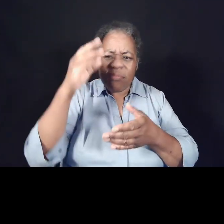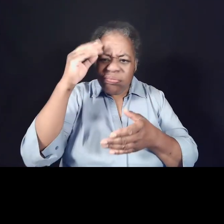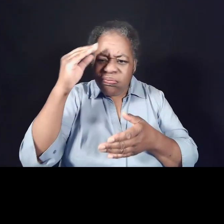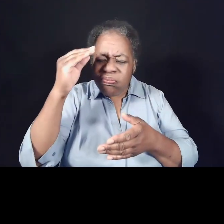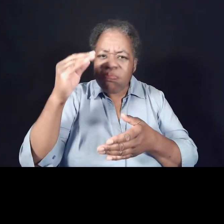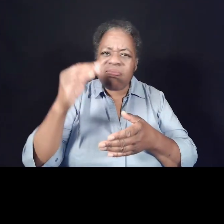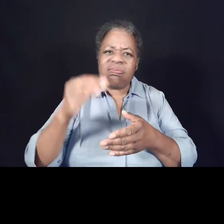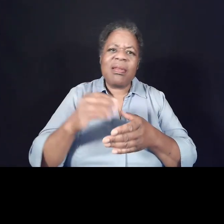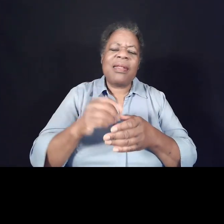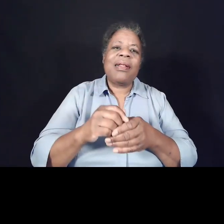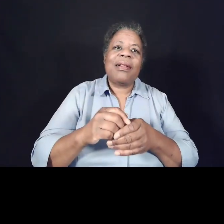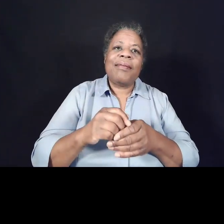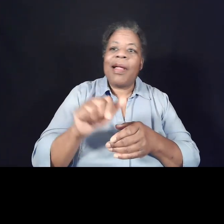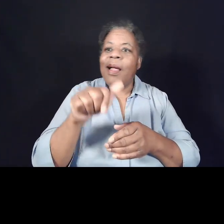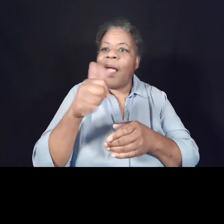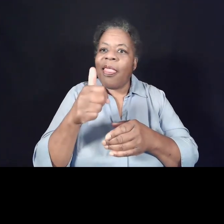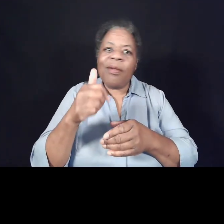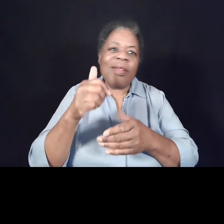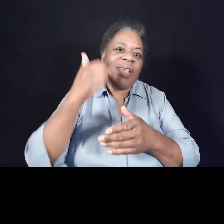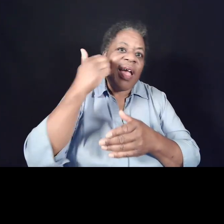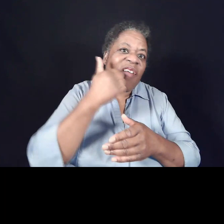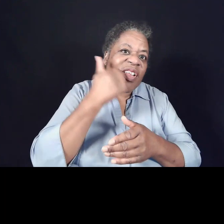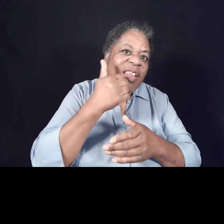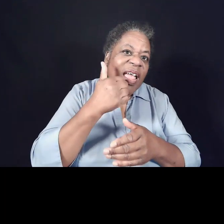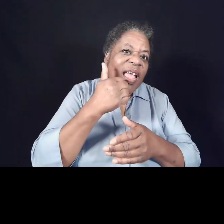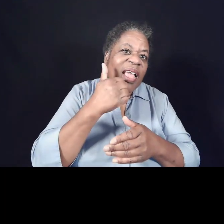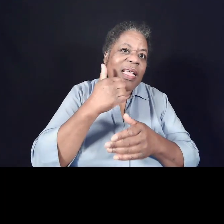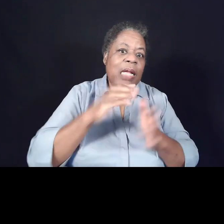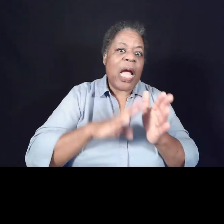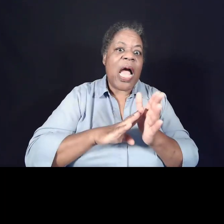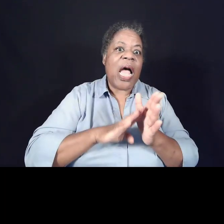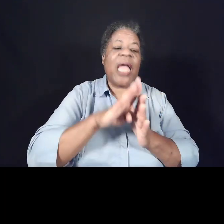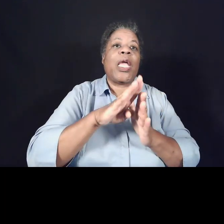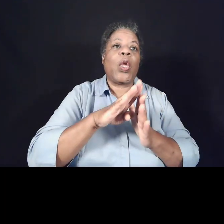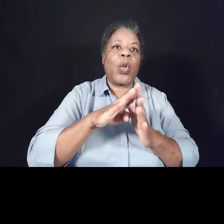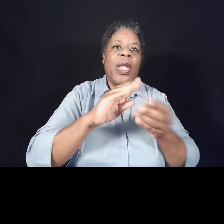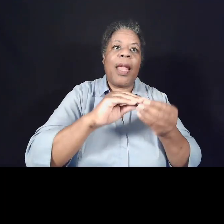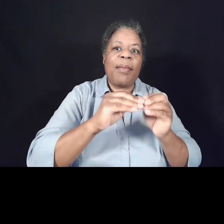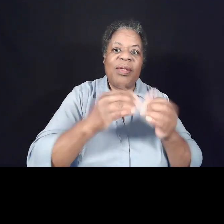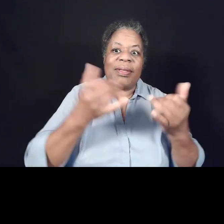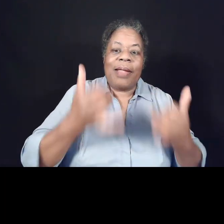those numbers are significantly higher than they were a decade ago.